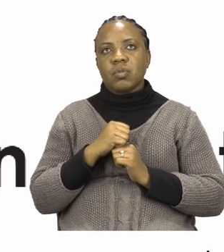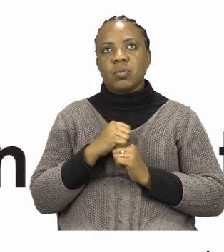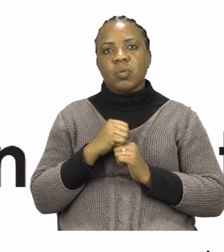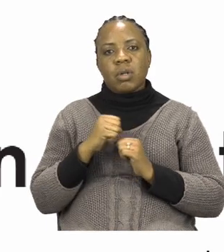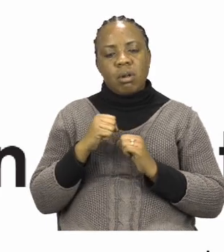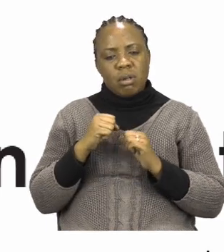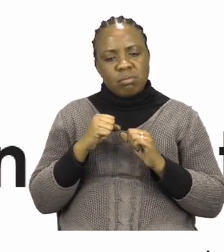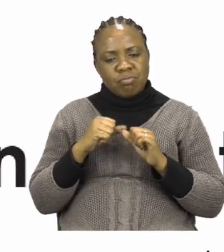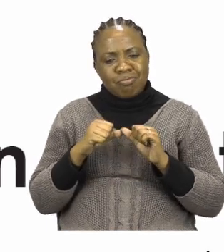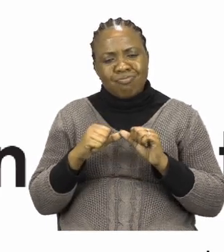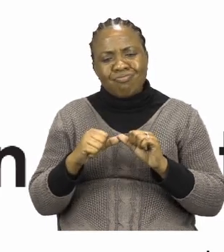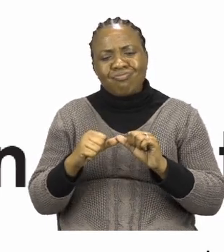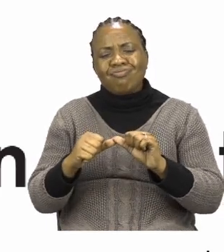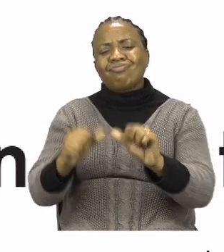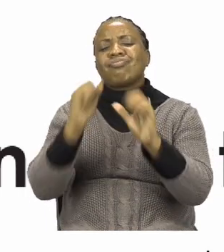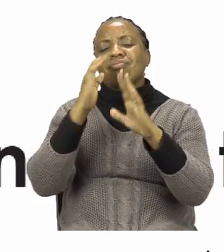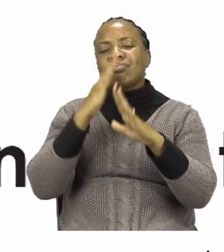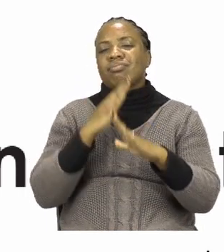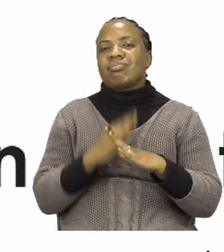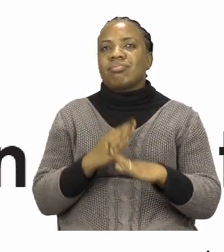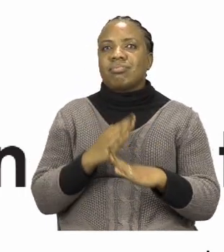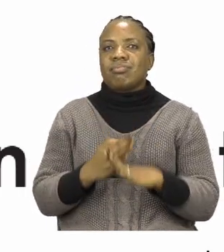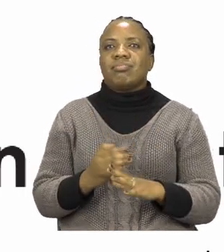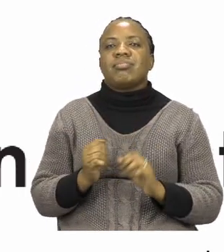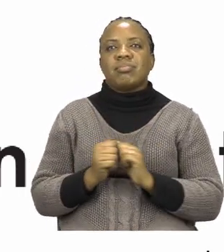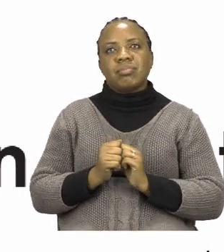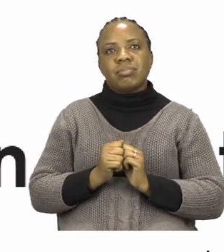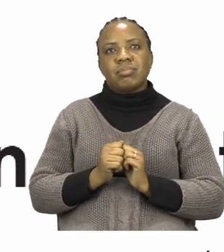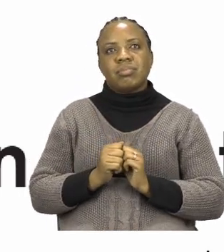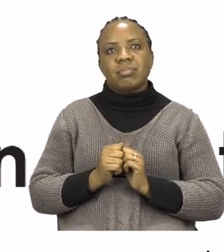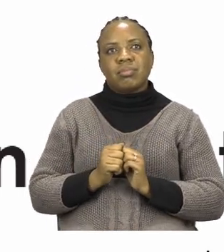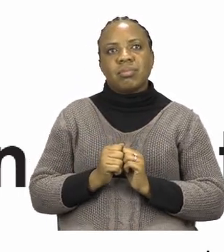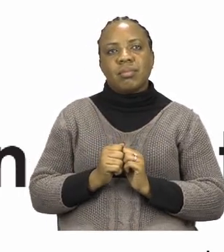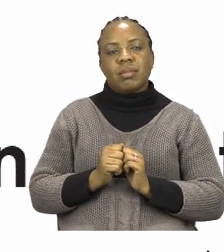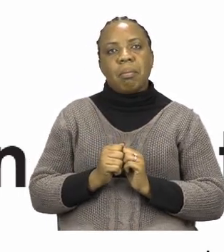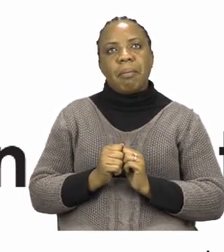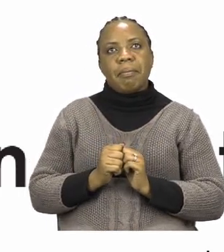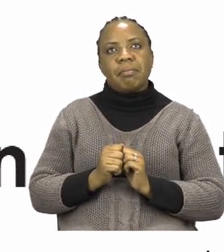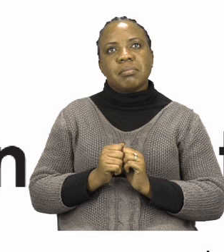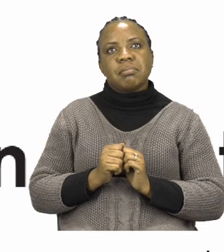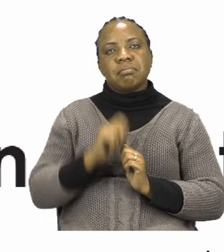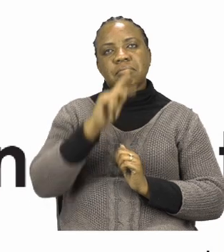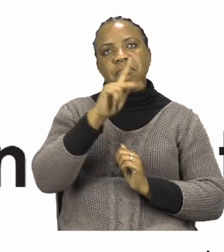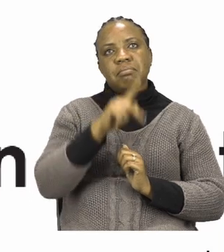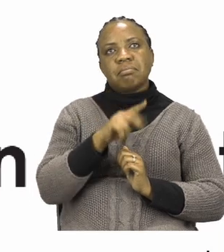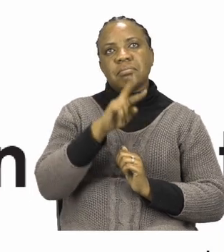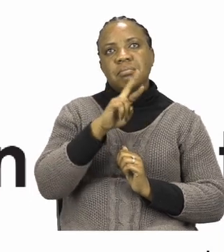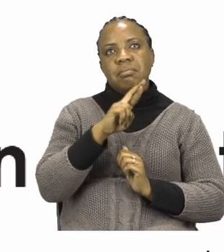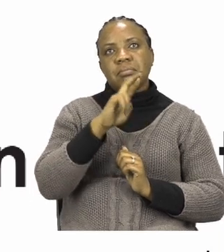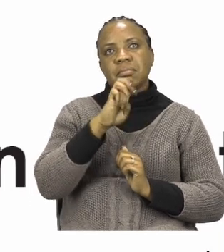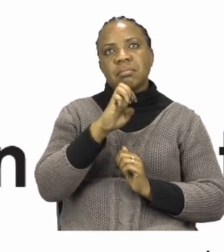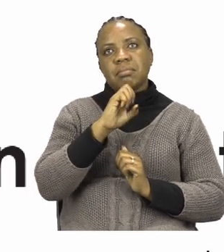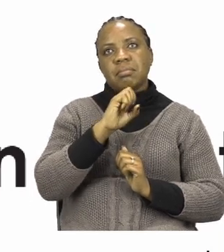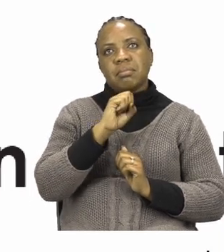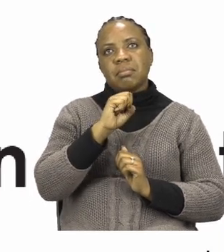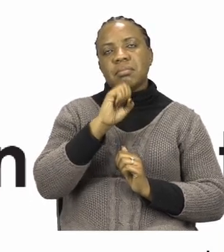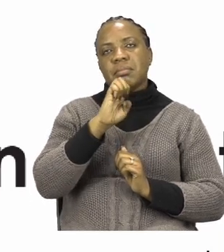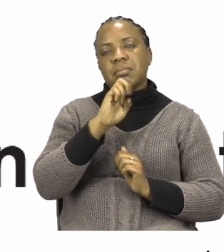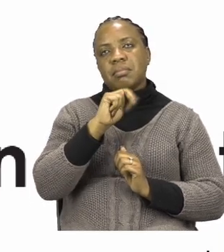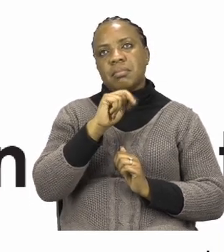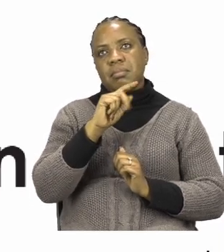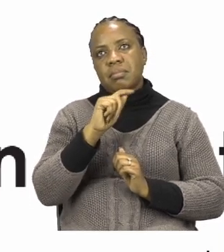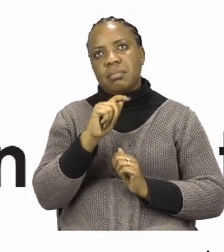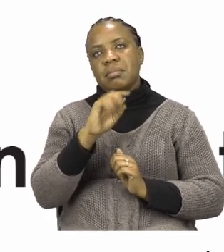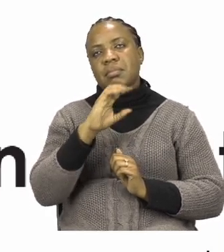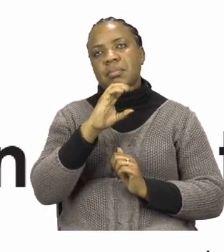say continuous, we are meaning that it is still happening. It is still going on. And we're going